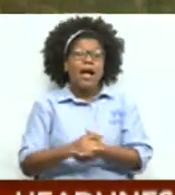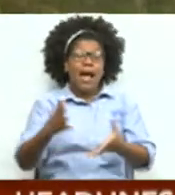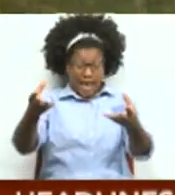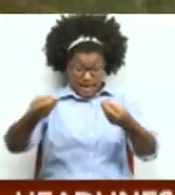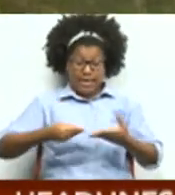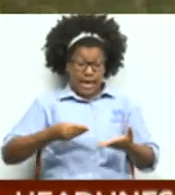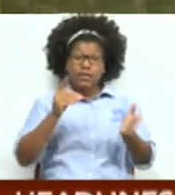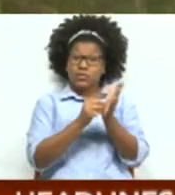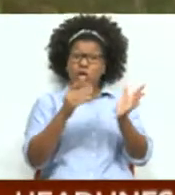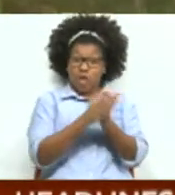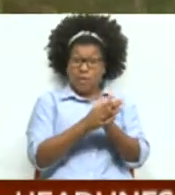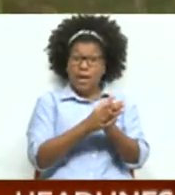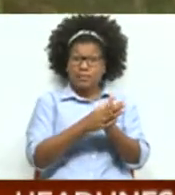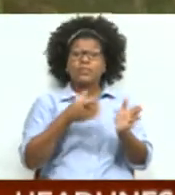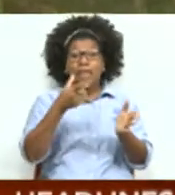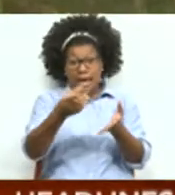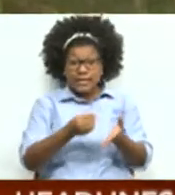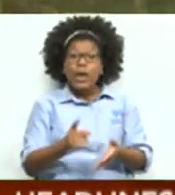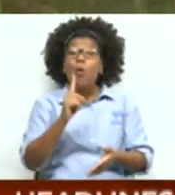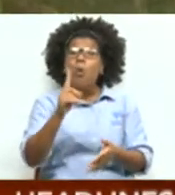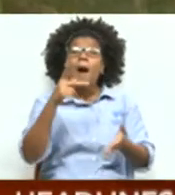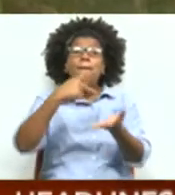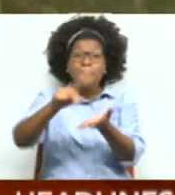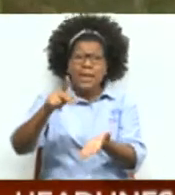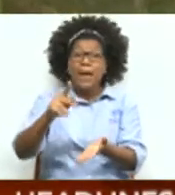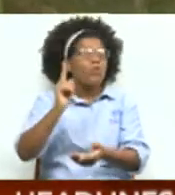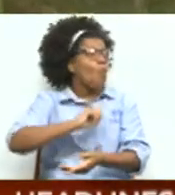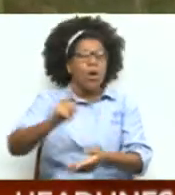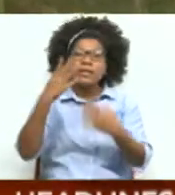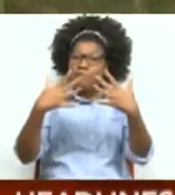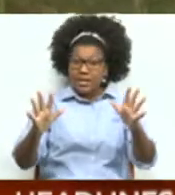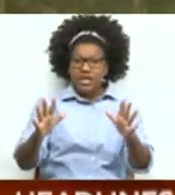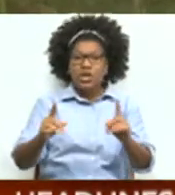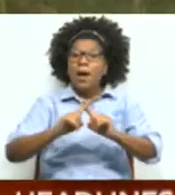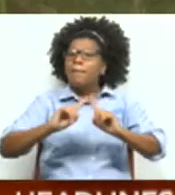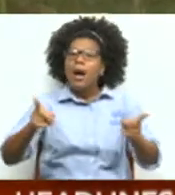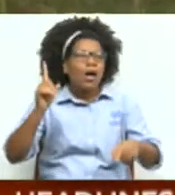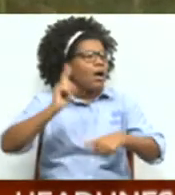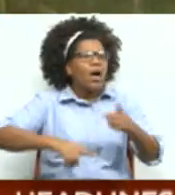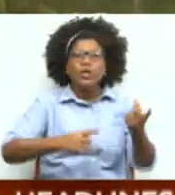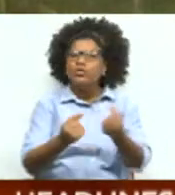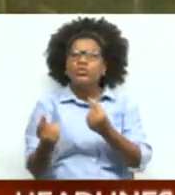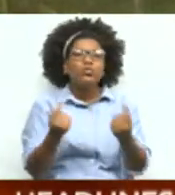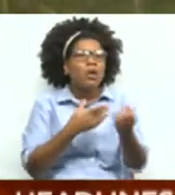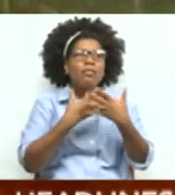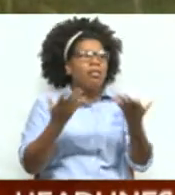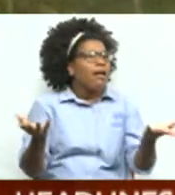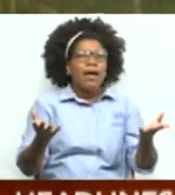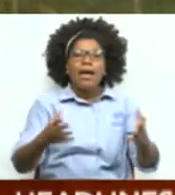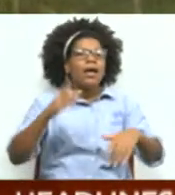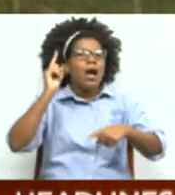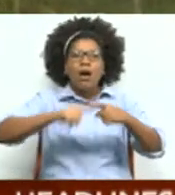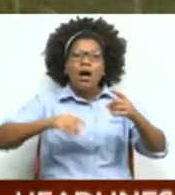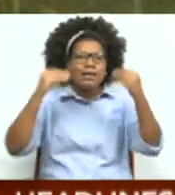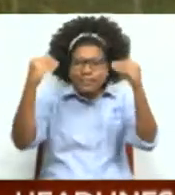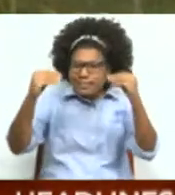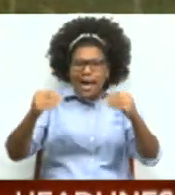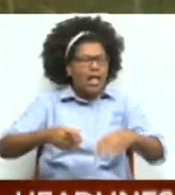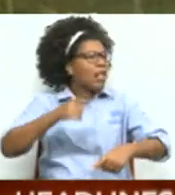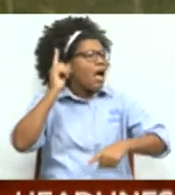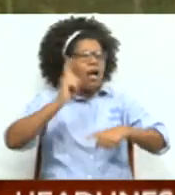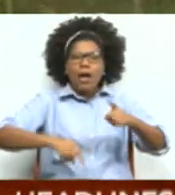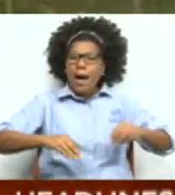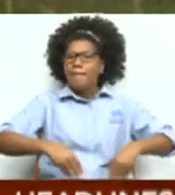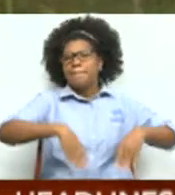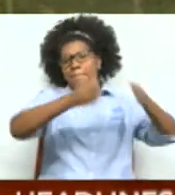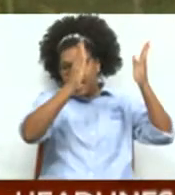make one payment. However, I couldn't do anything with it. I can't sell, I can't bill, because as you know, all the approvals